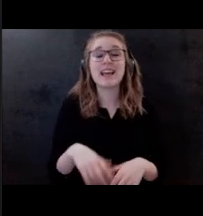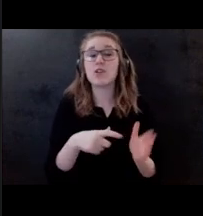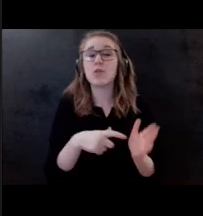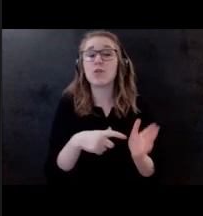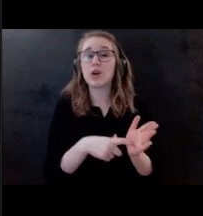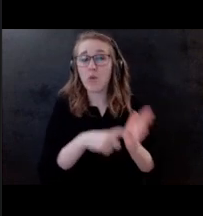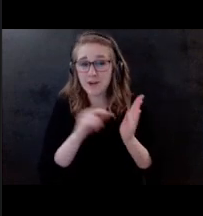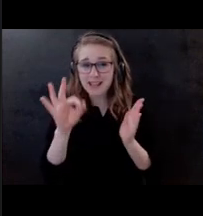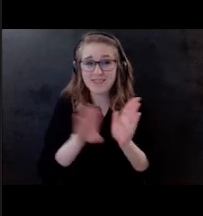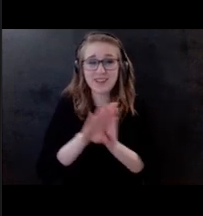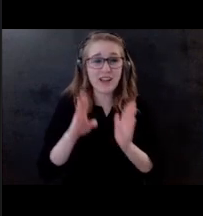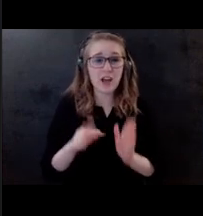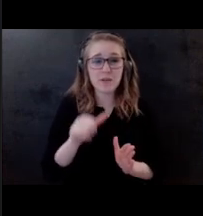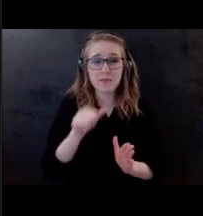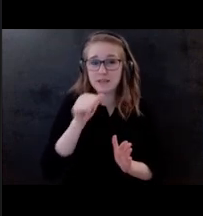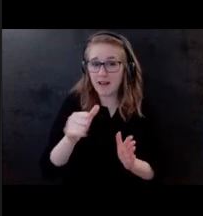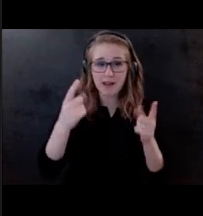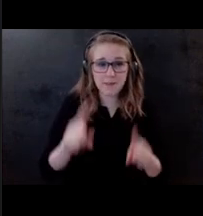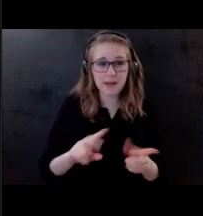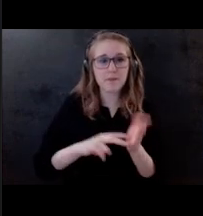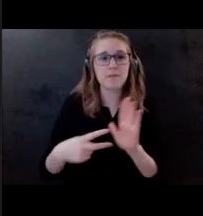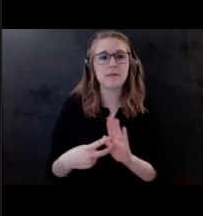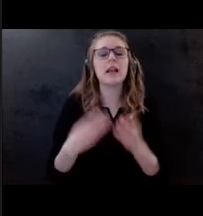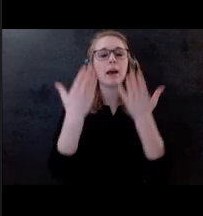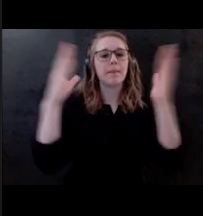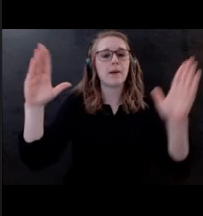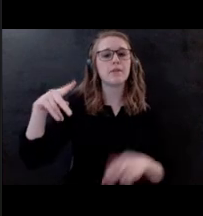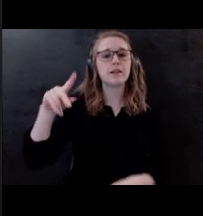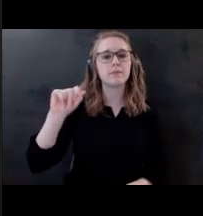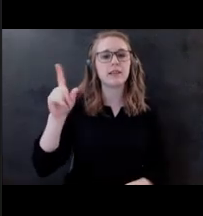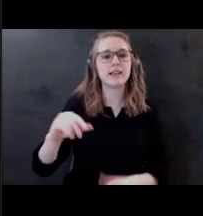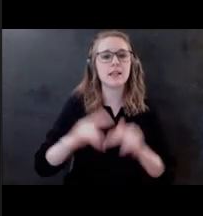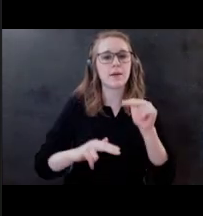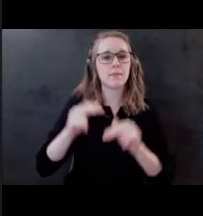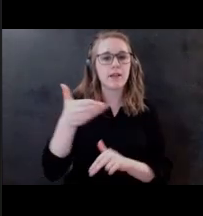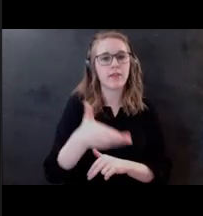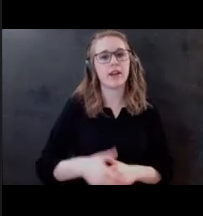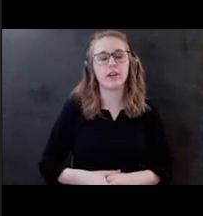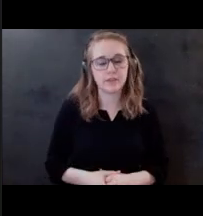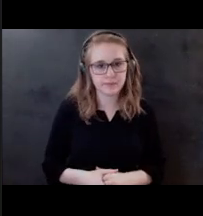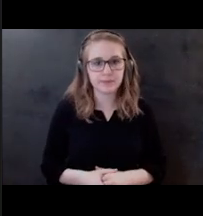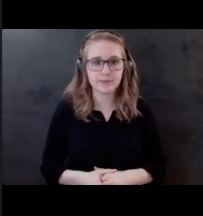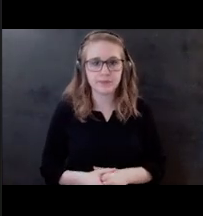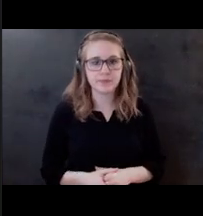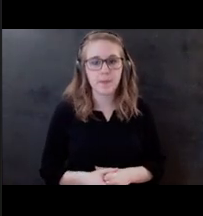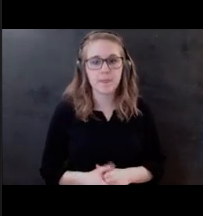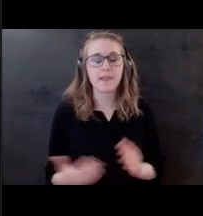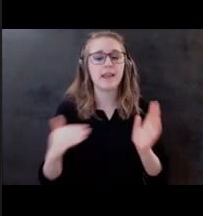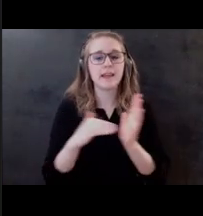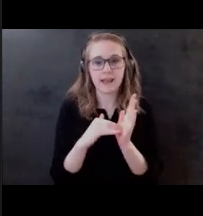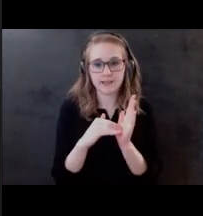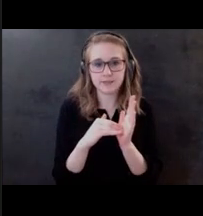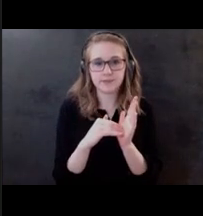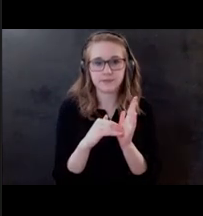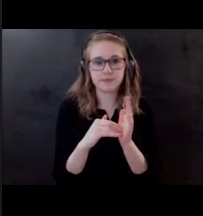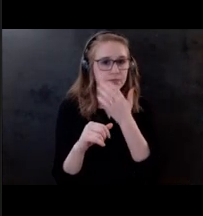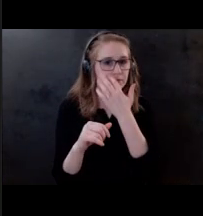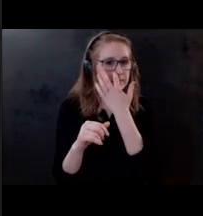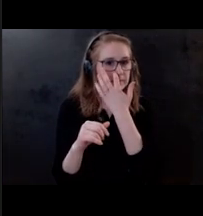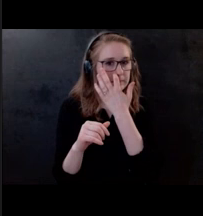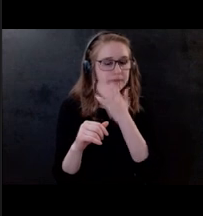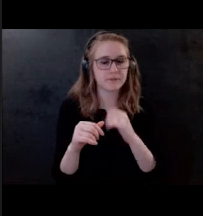the development didn't commence development, that a public plaza be built there. So again,